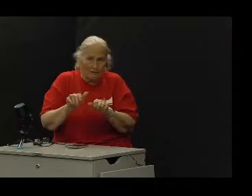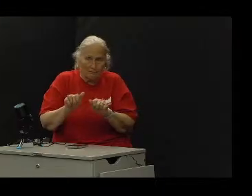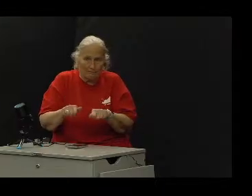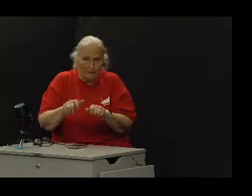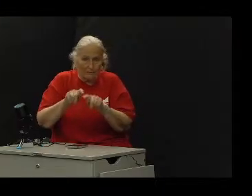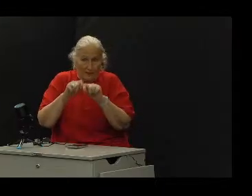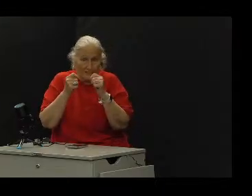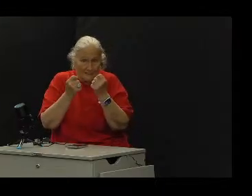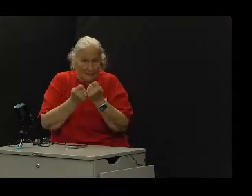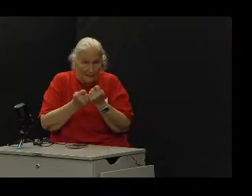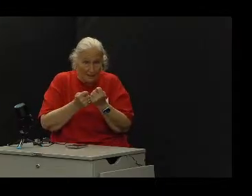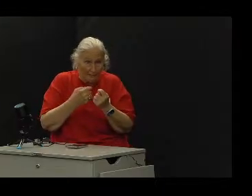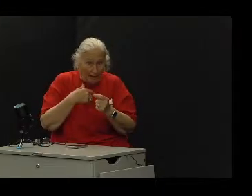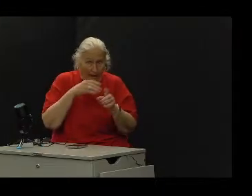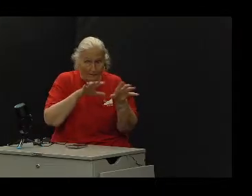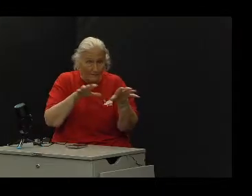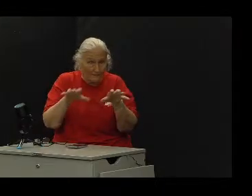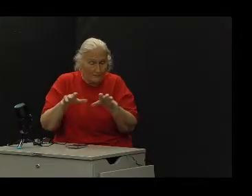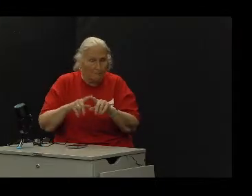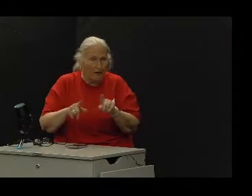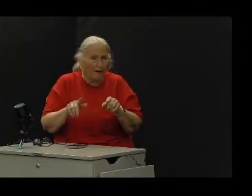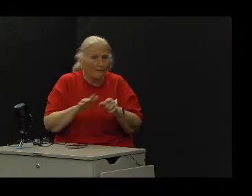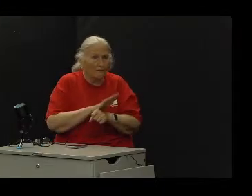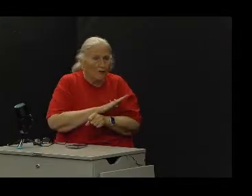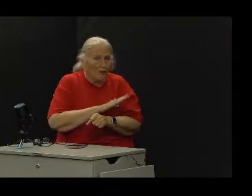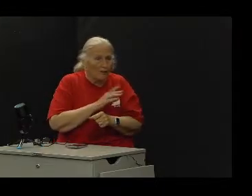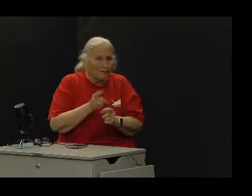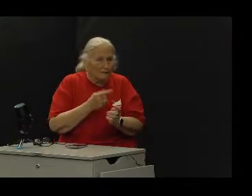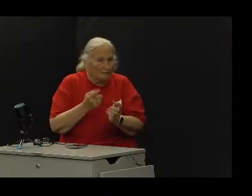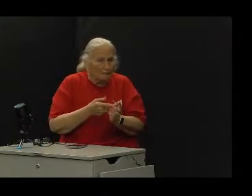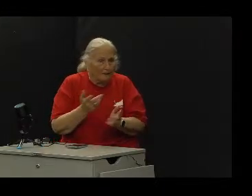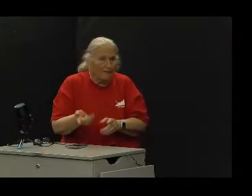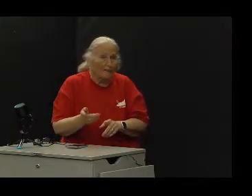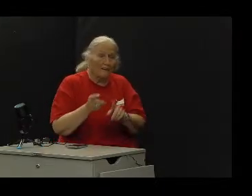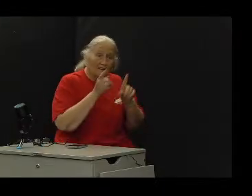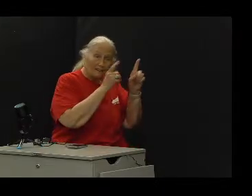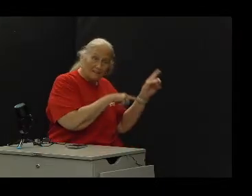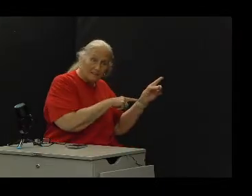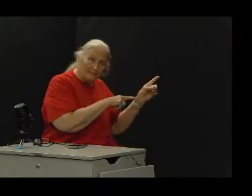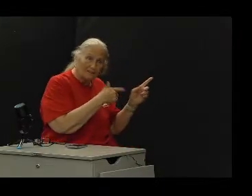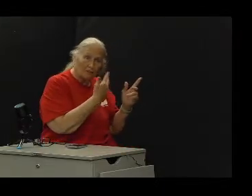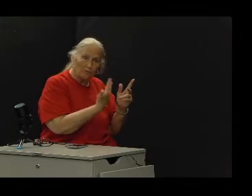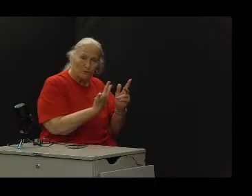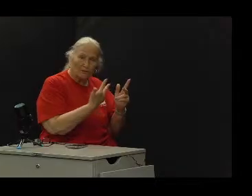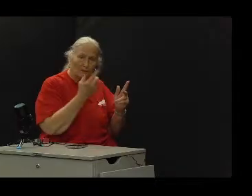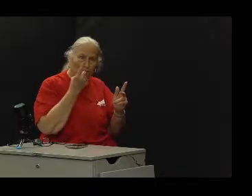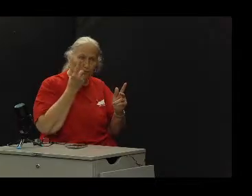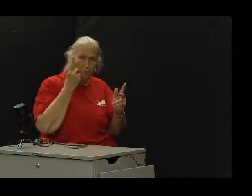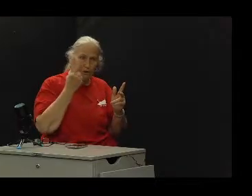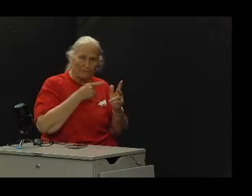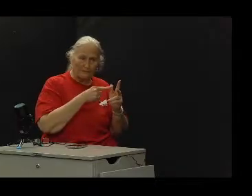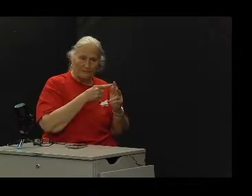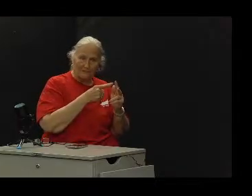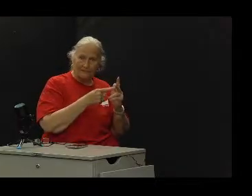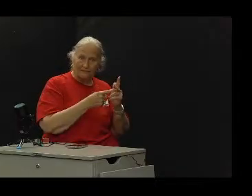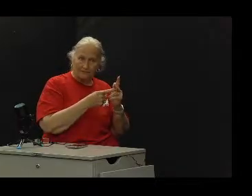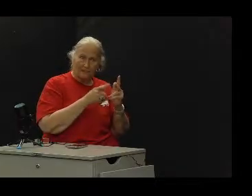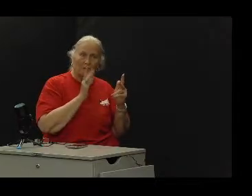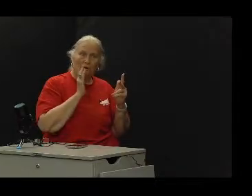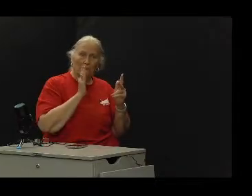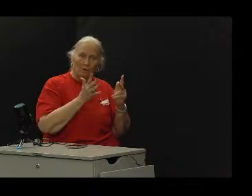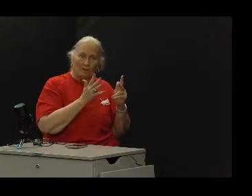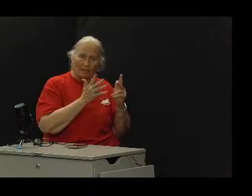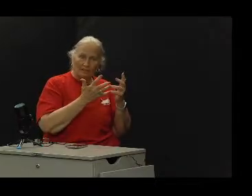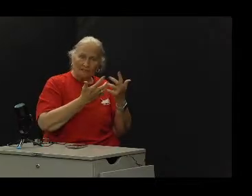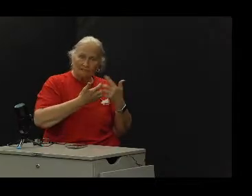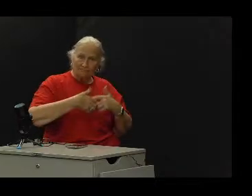those are being used right now, so they're not always available. I know we've housed the team in there in the past occasionally, but I guess my question